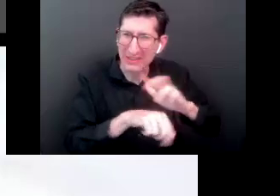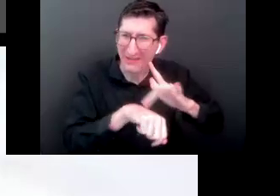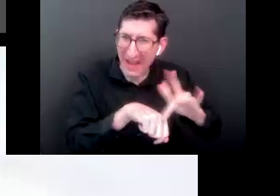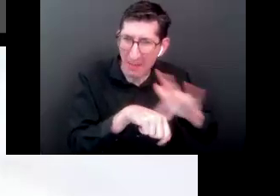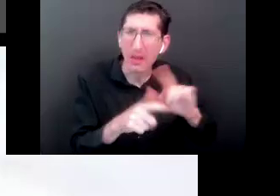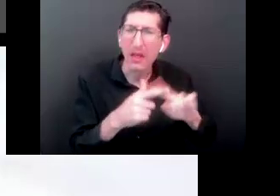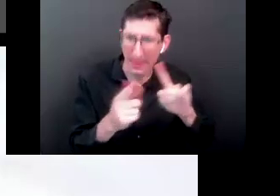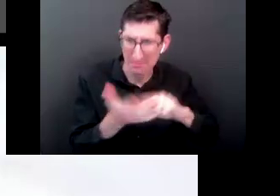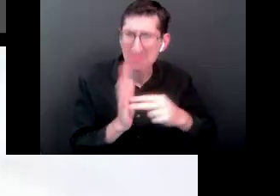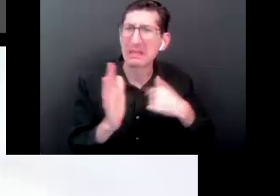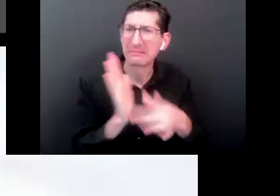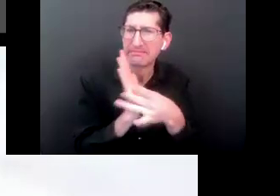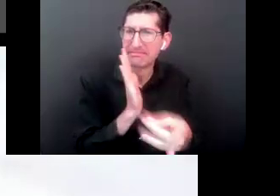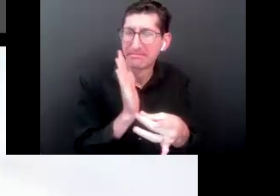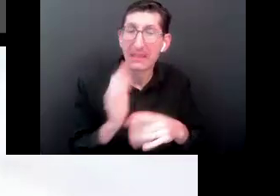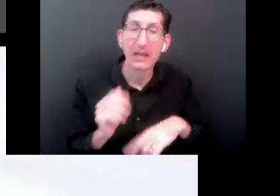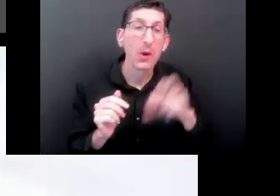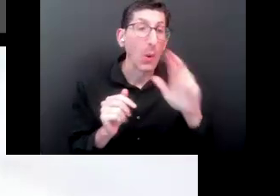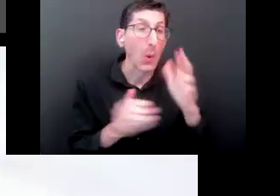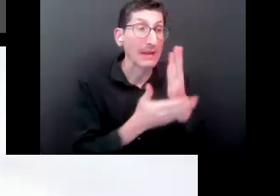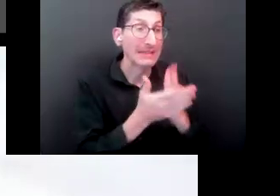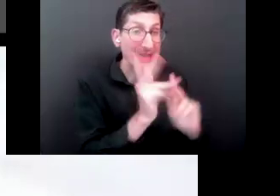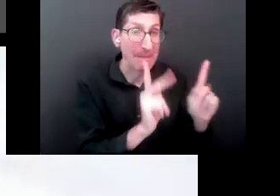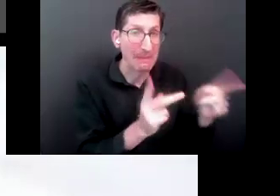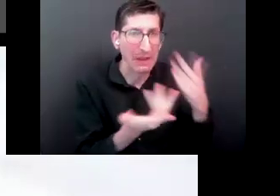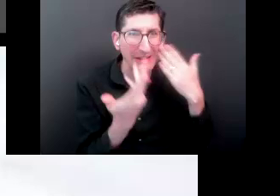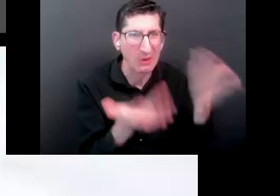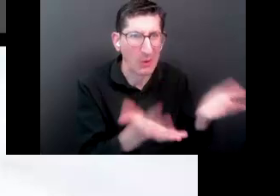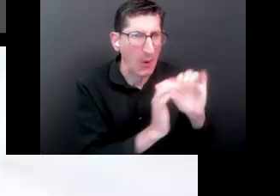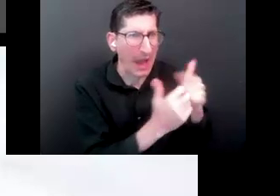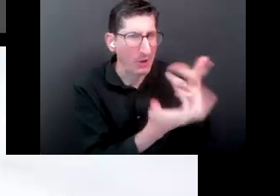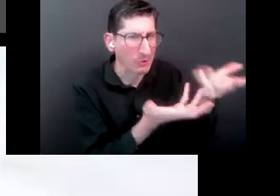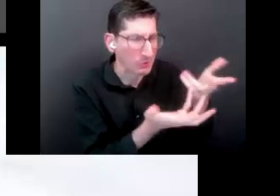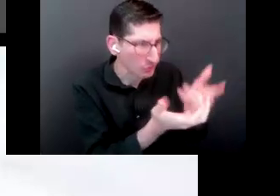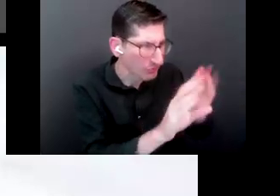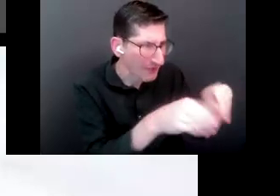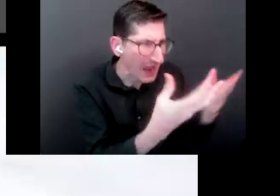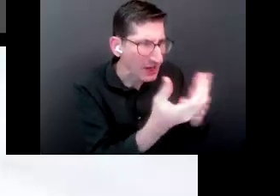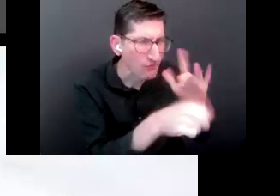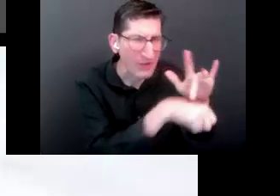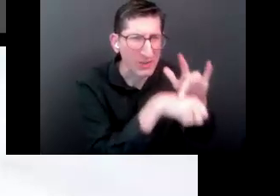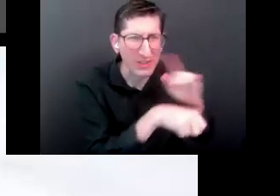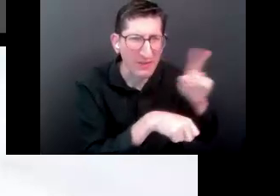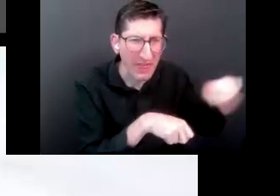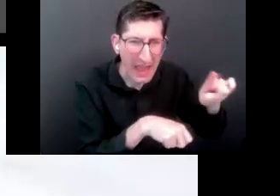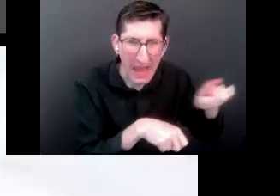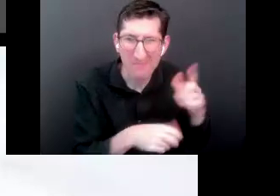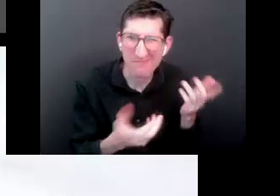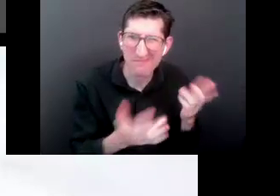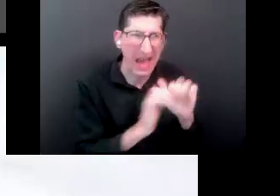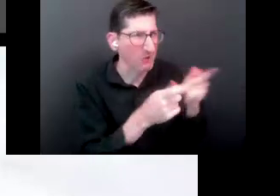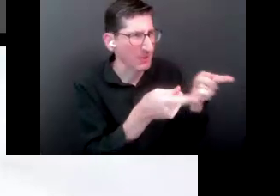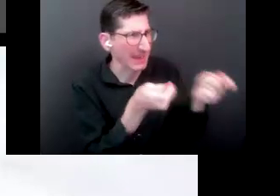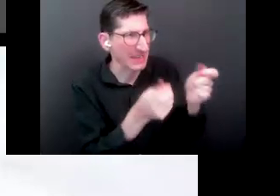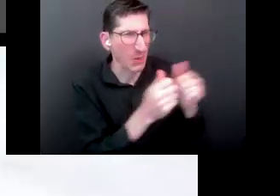like, I know there's this group of people who have no idea how to resource them. We don't know what are the cultural patterns of how they deal with grief, how they deal with harm